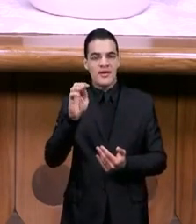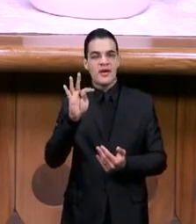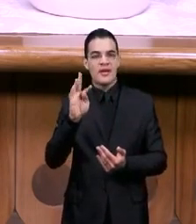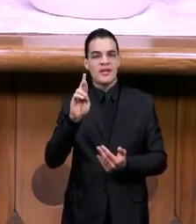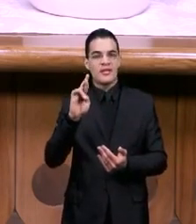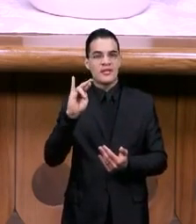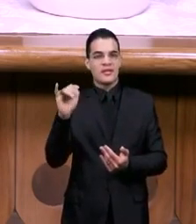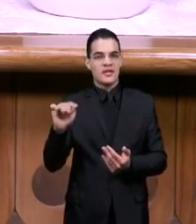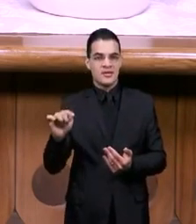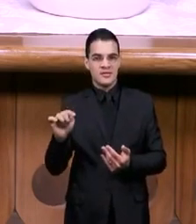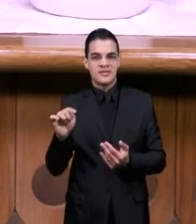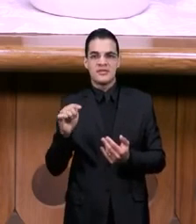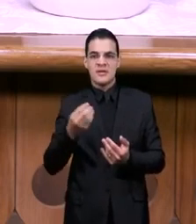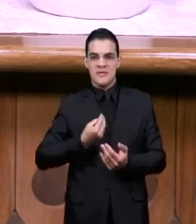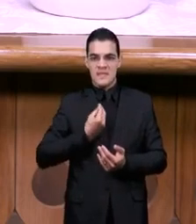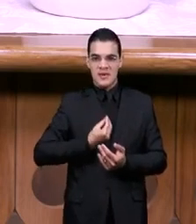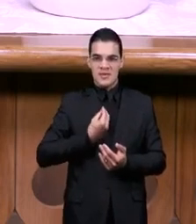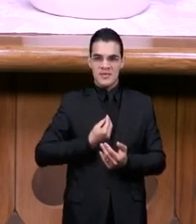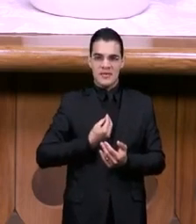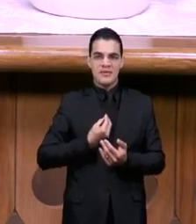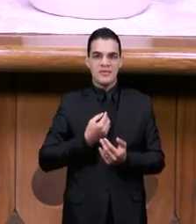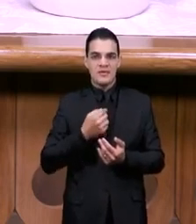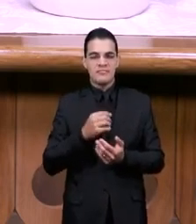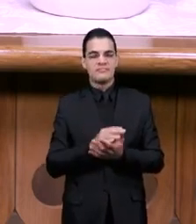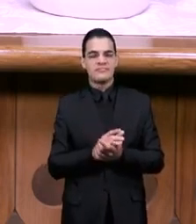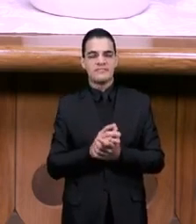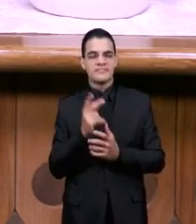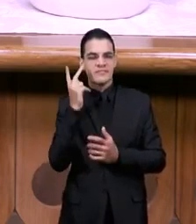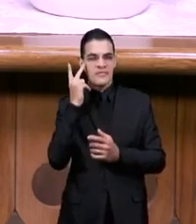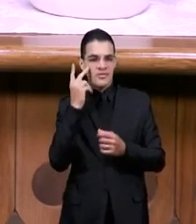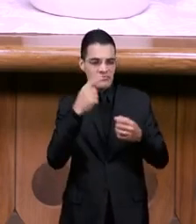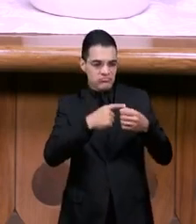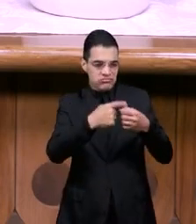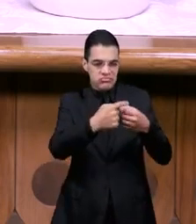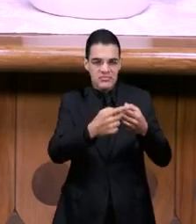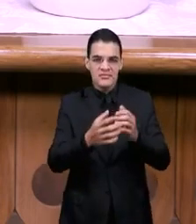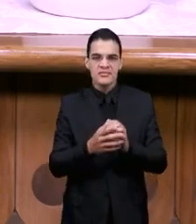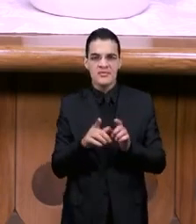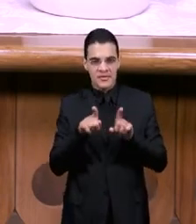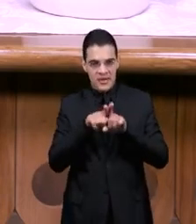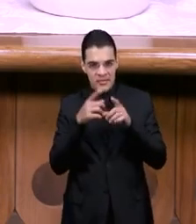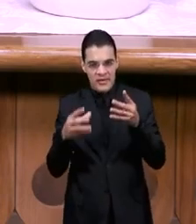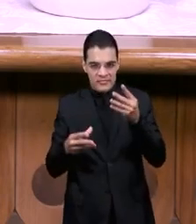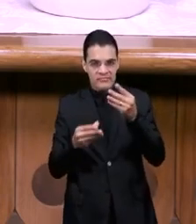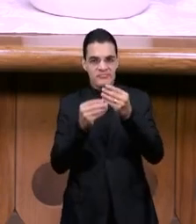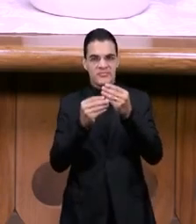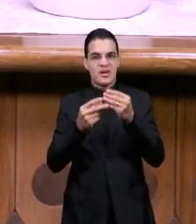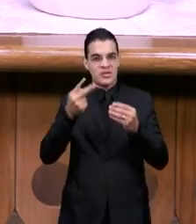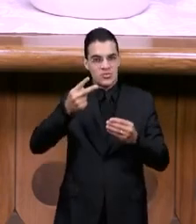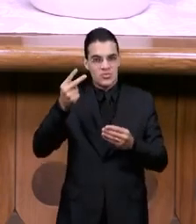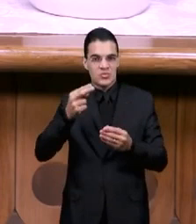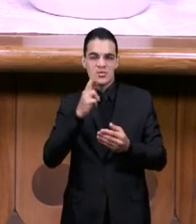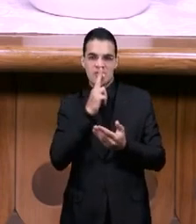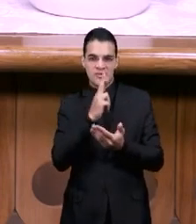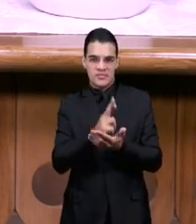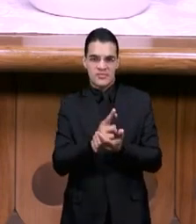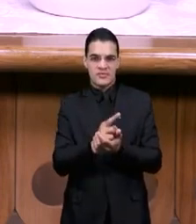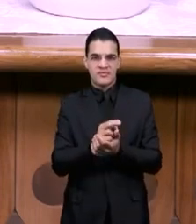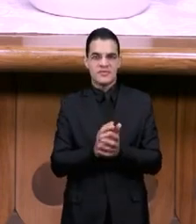part of the youth group, in Aparecida, in Guaratinguetá, she will give the second, another second